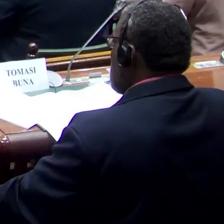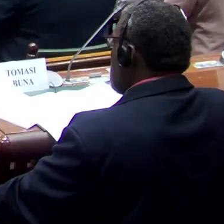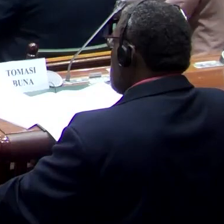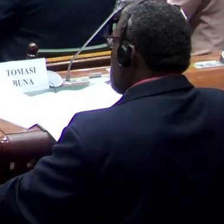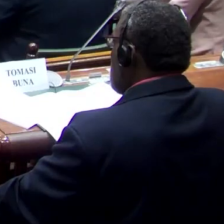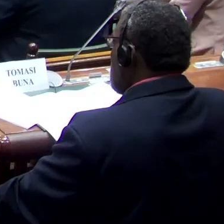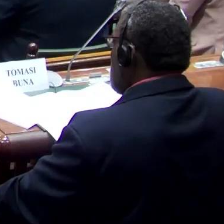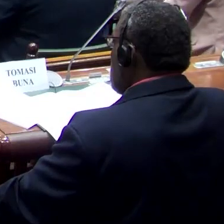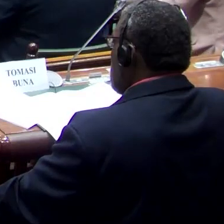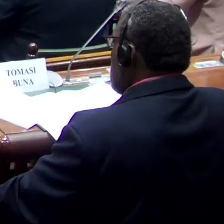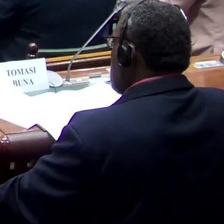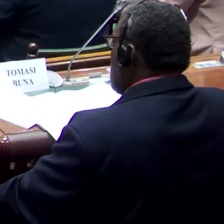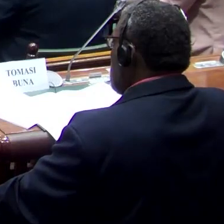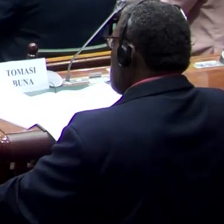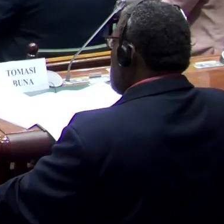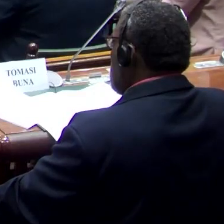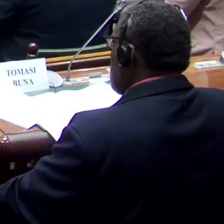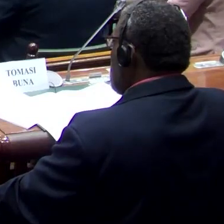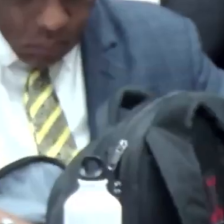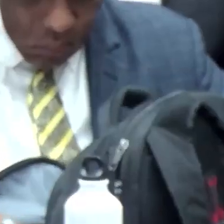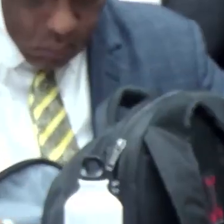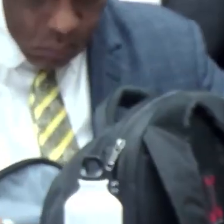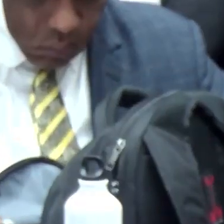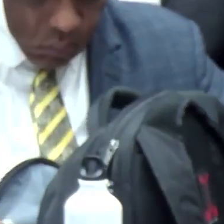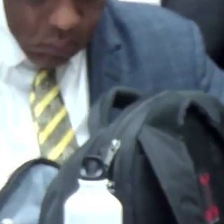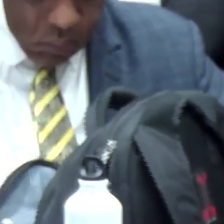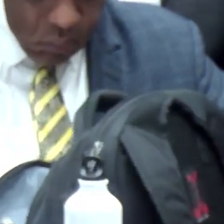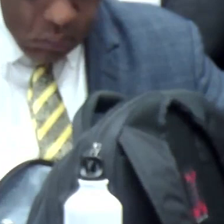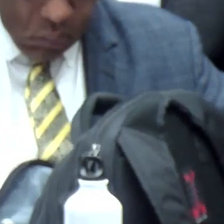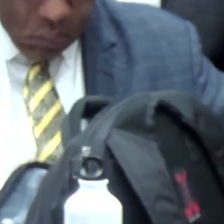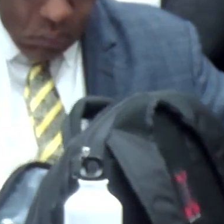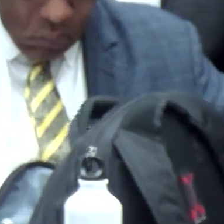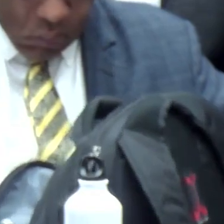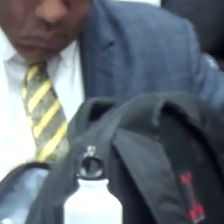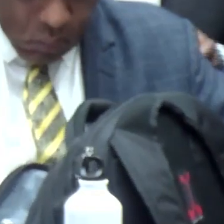Thank you, Honorable Speaker. It's 8-page reply.